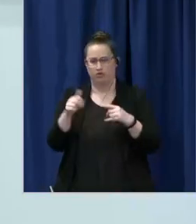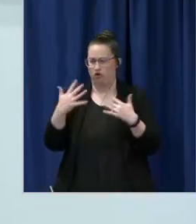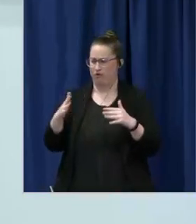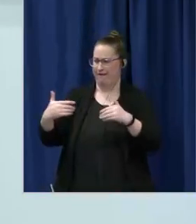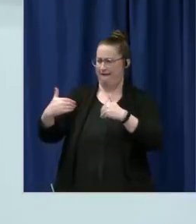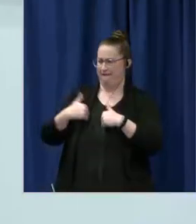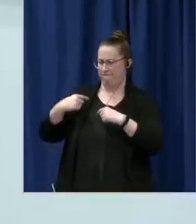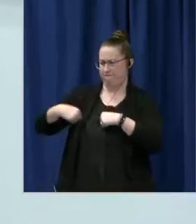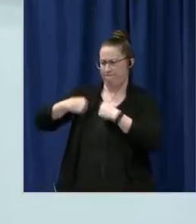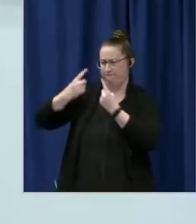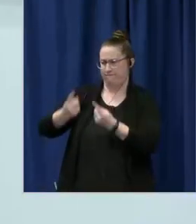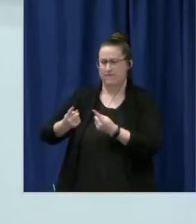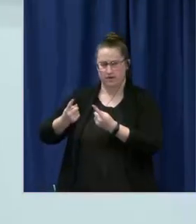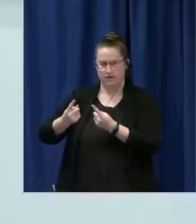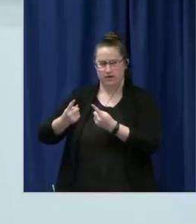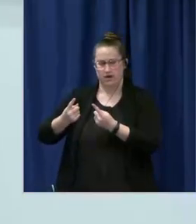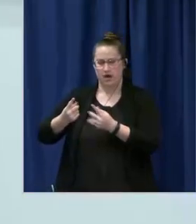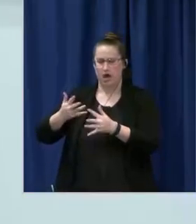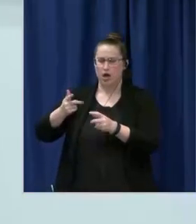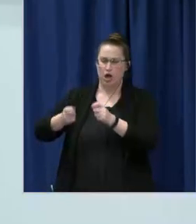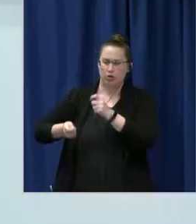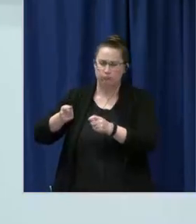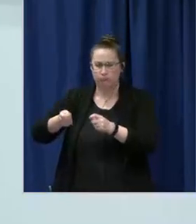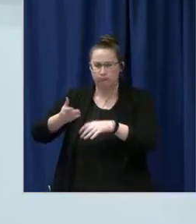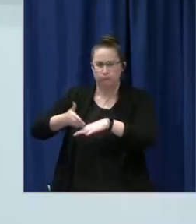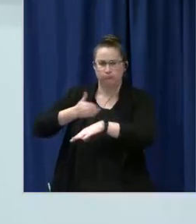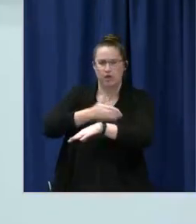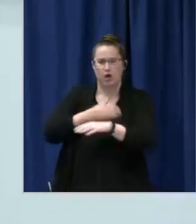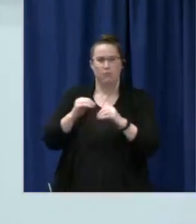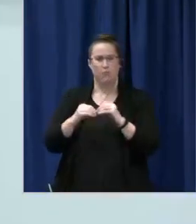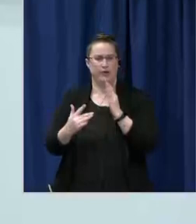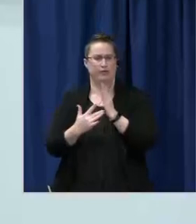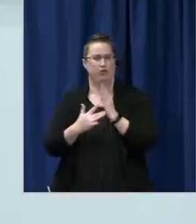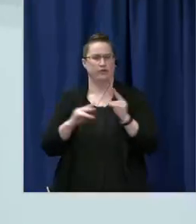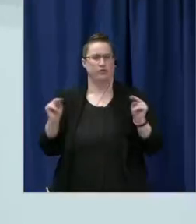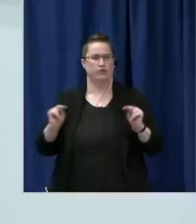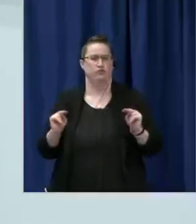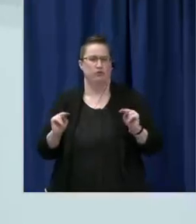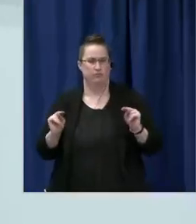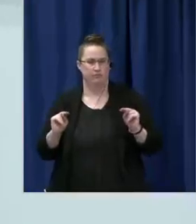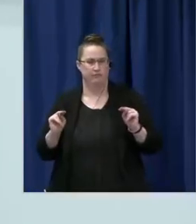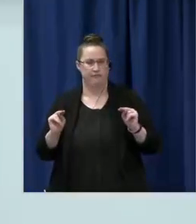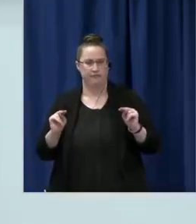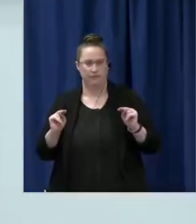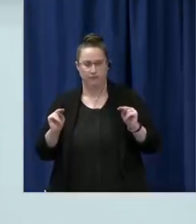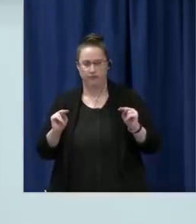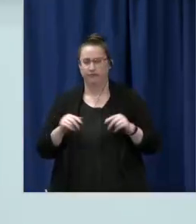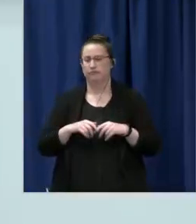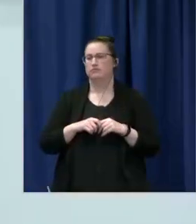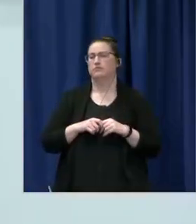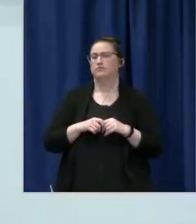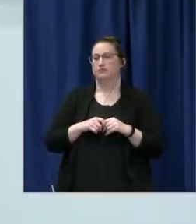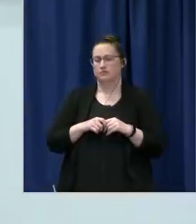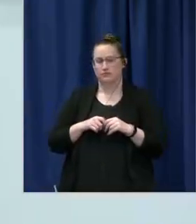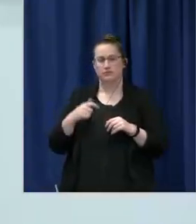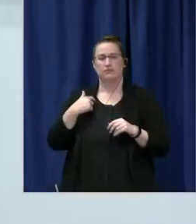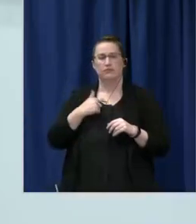exist to make them more technology neutral. Here and there, we know they do